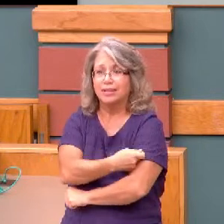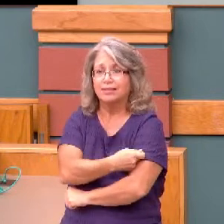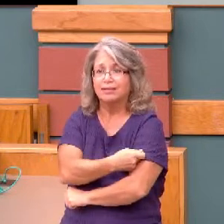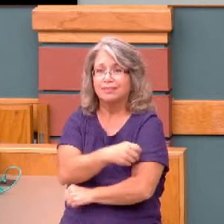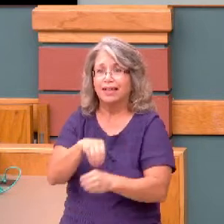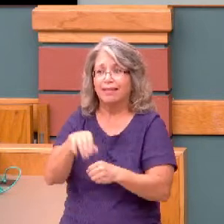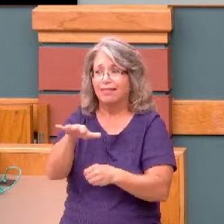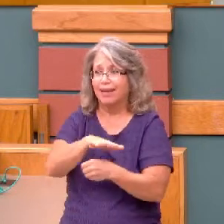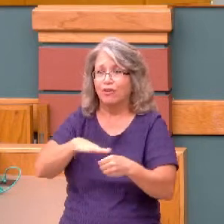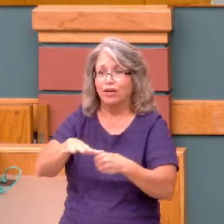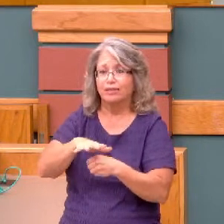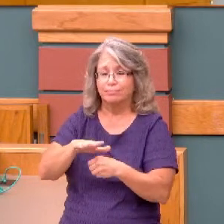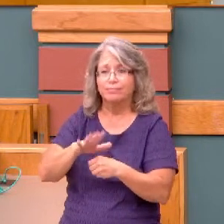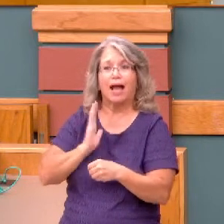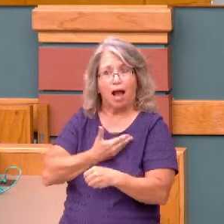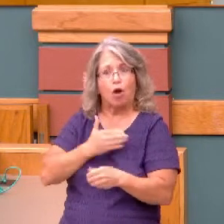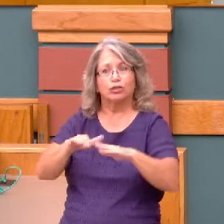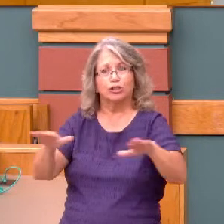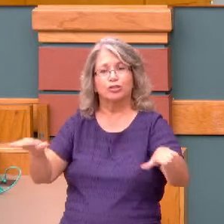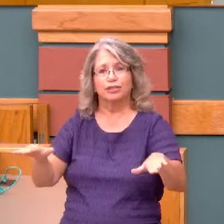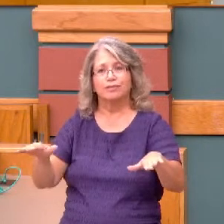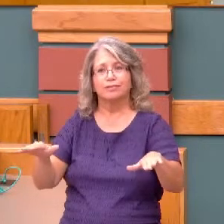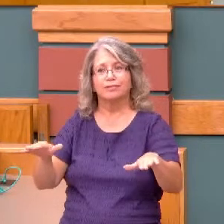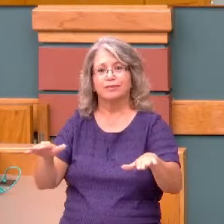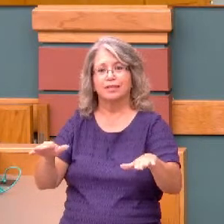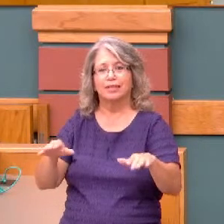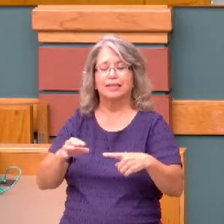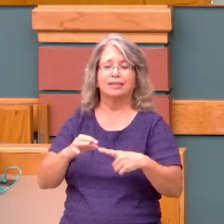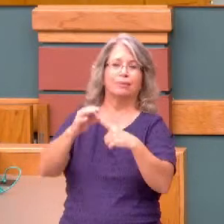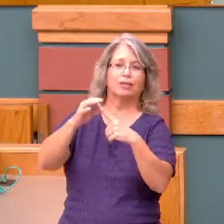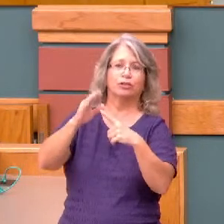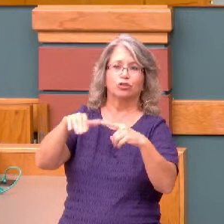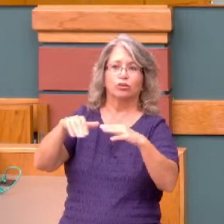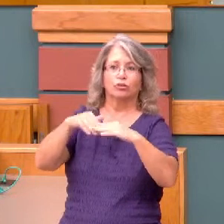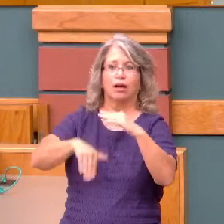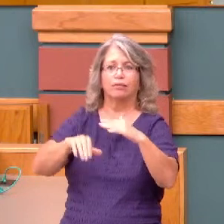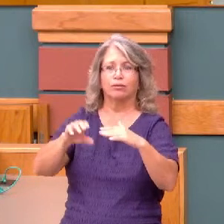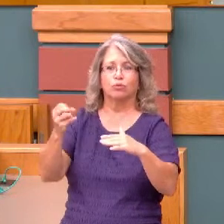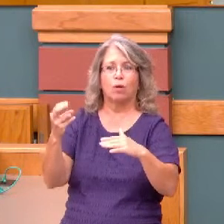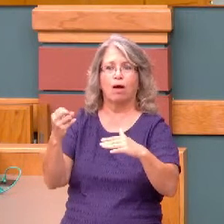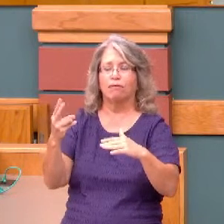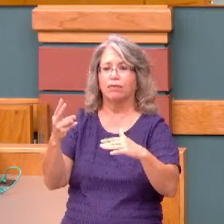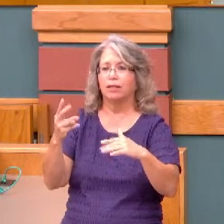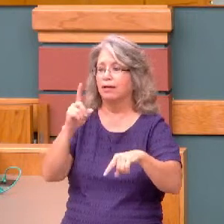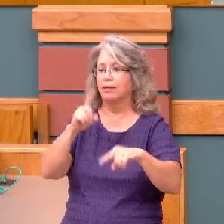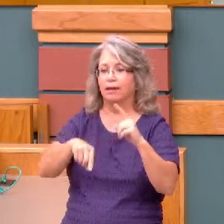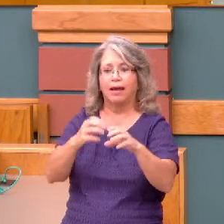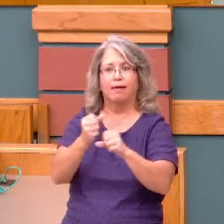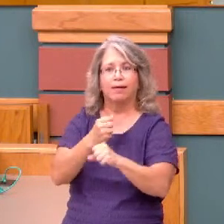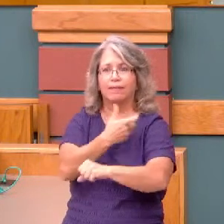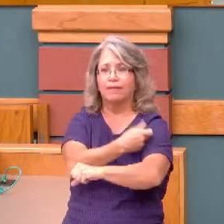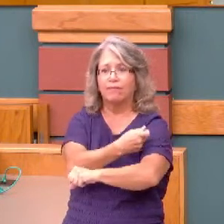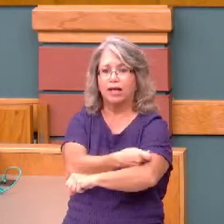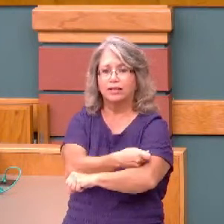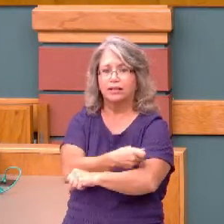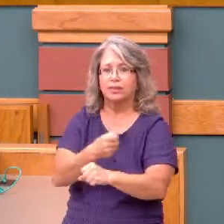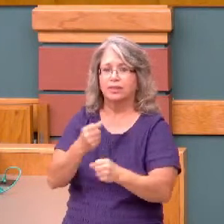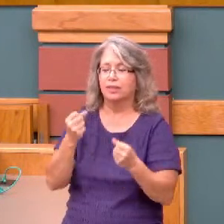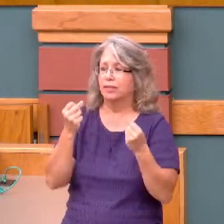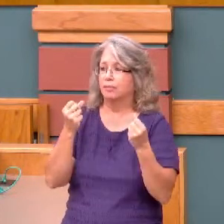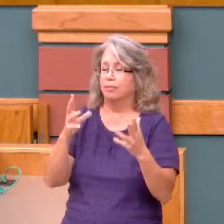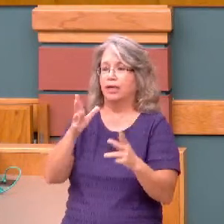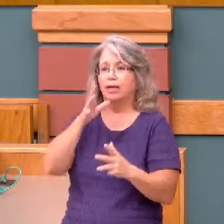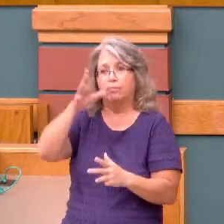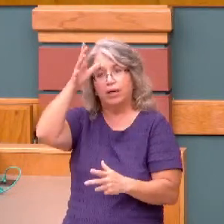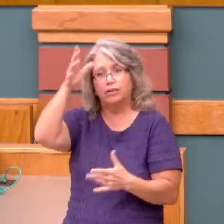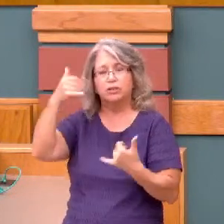They're not eligible to be vaccinated. A lot of our parents are still concerned about the vaccine for our own kids. I understand that concern.